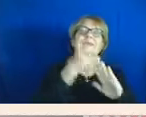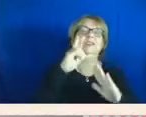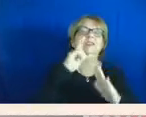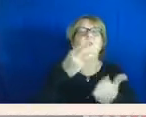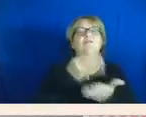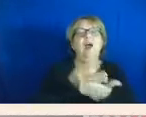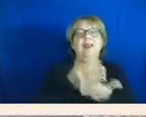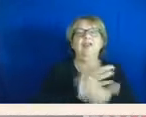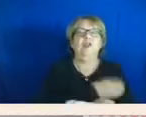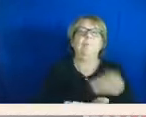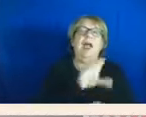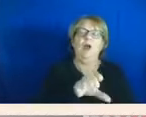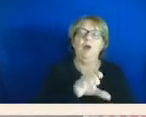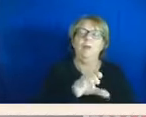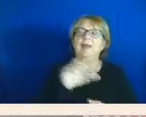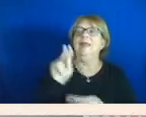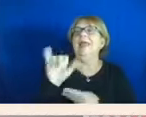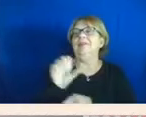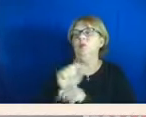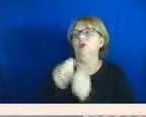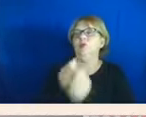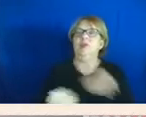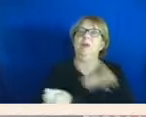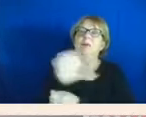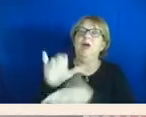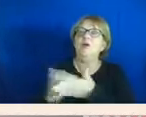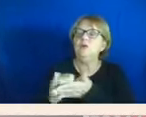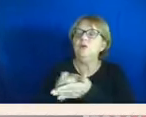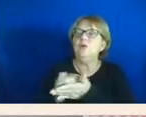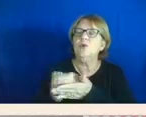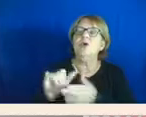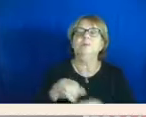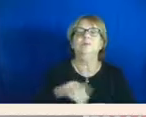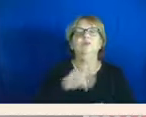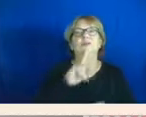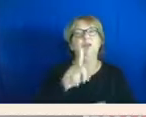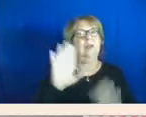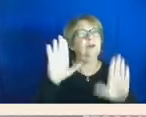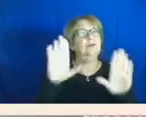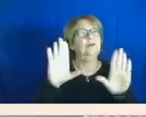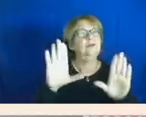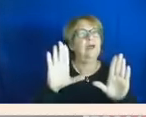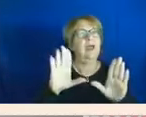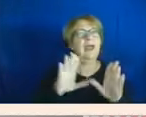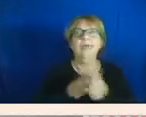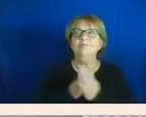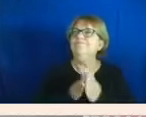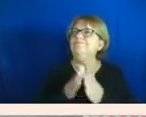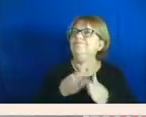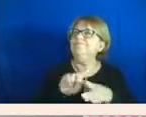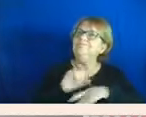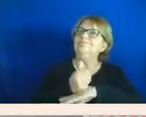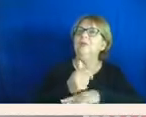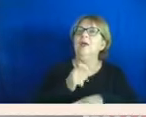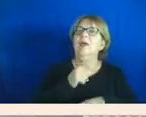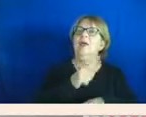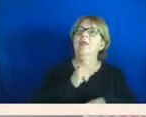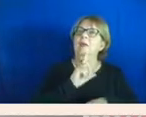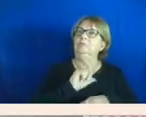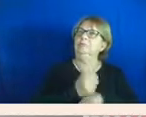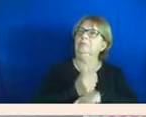works with Empower New York. It's really a great initiative. They're instituting free financial